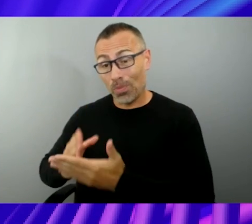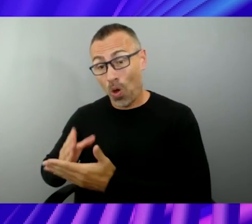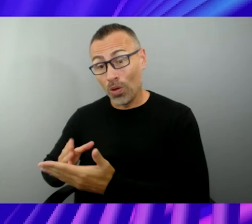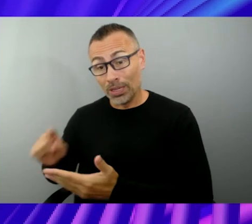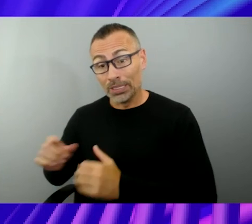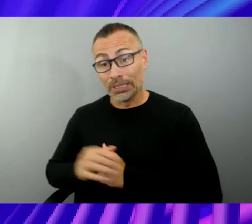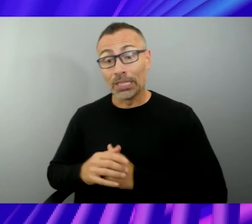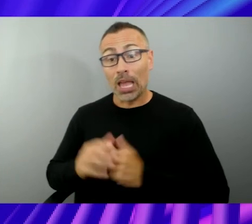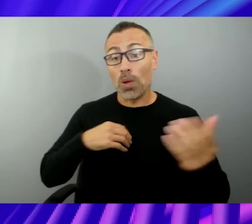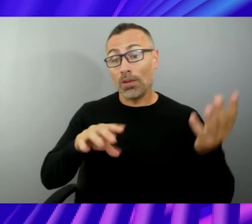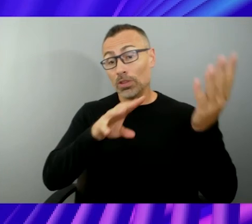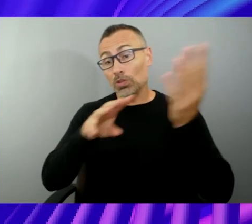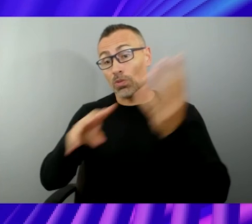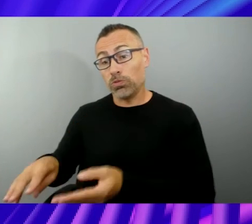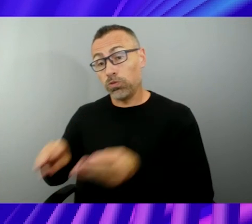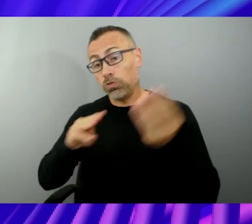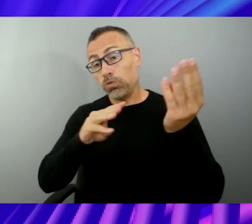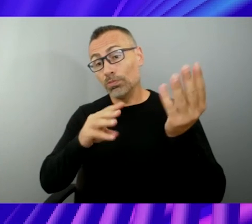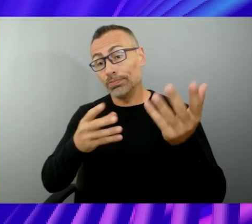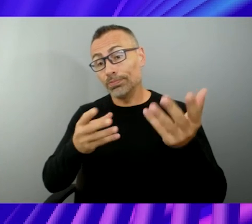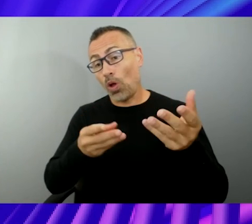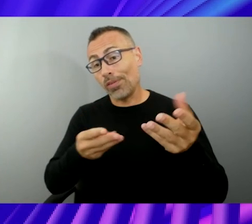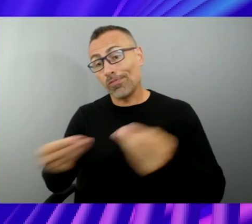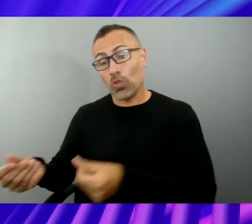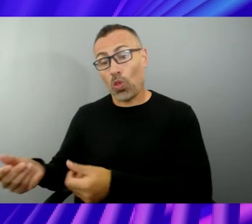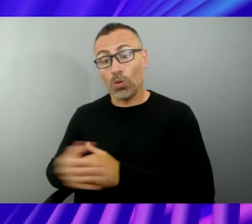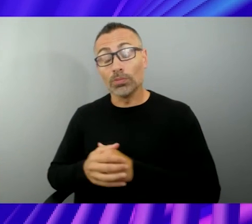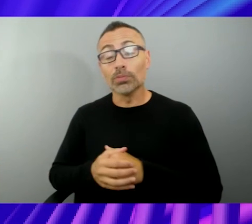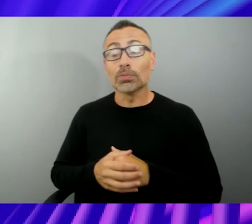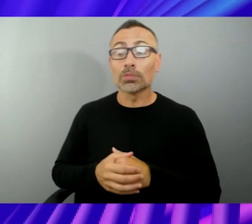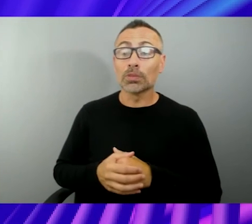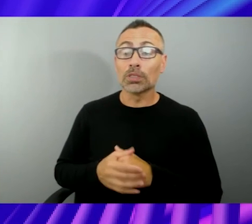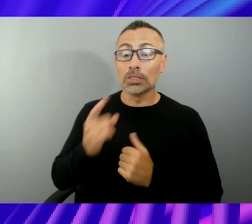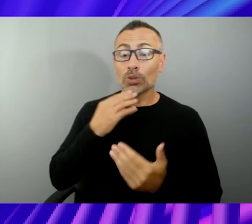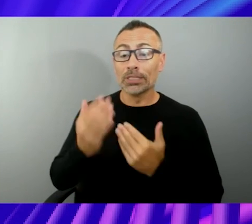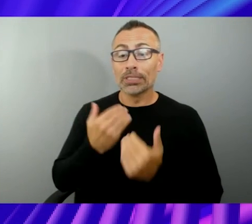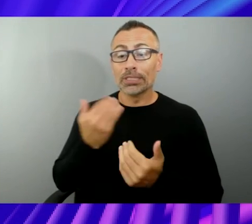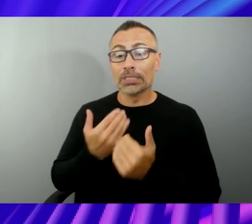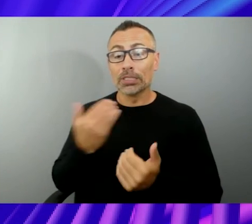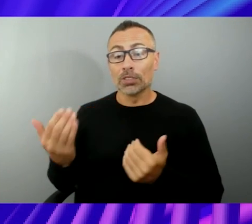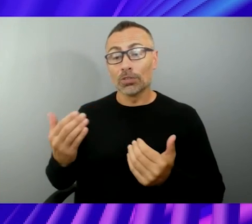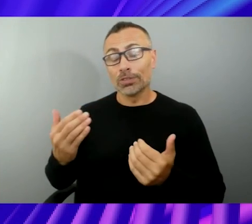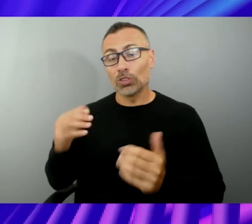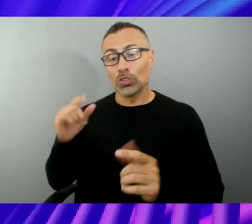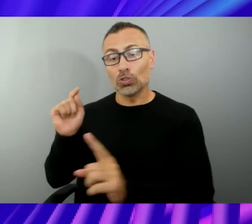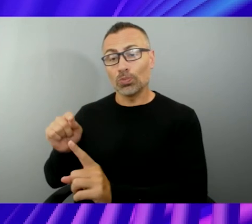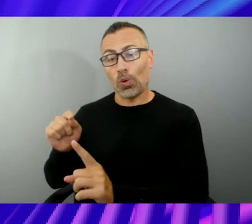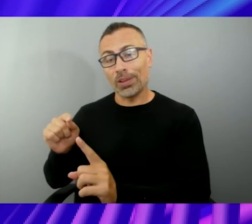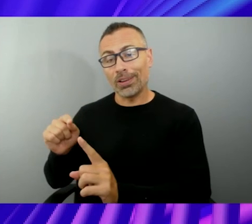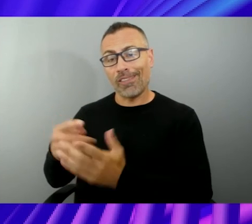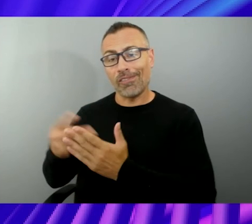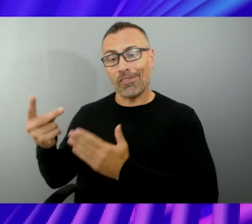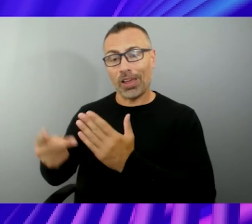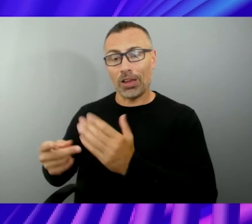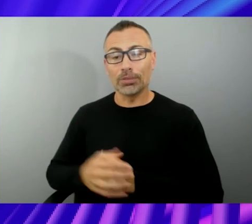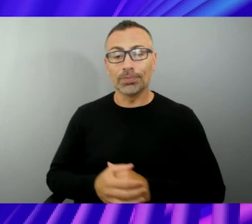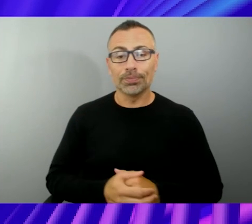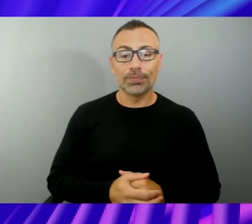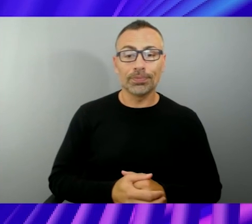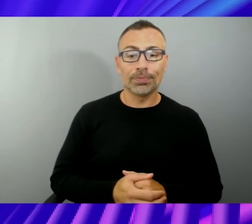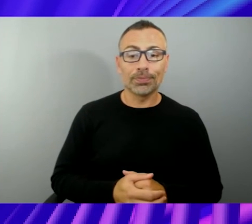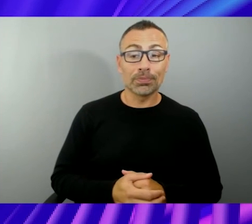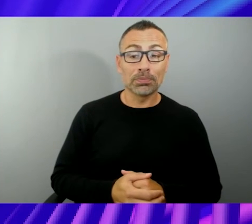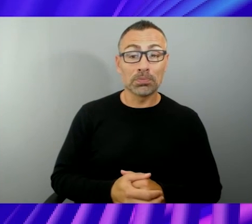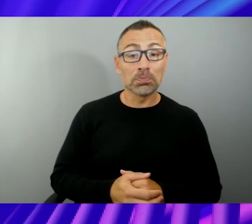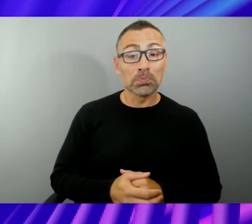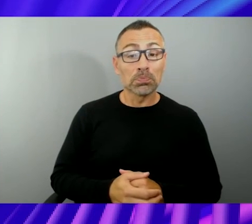that point in failure, or restartability from the point of failure. Right? Awesome. So I guess as a last